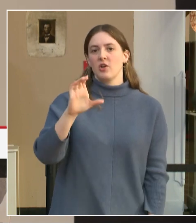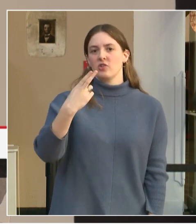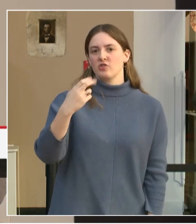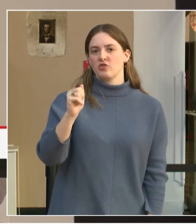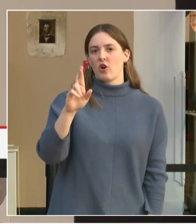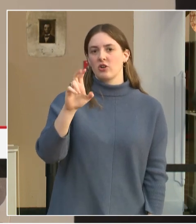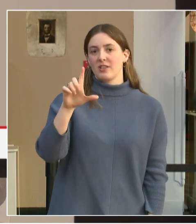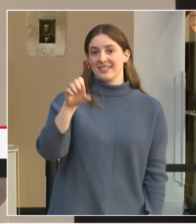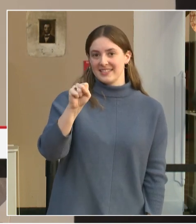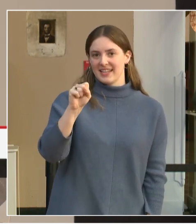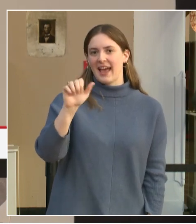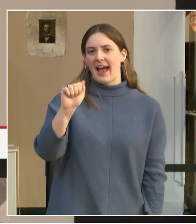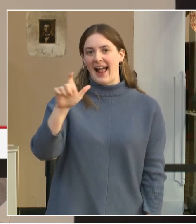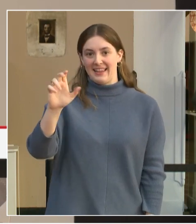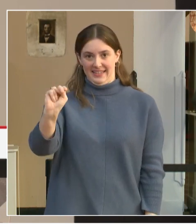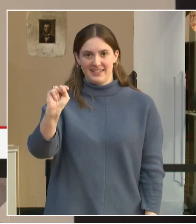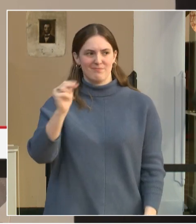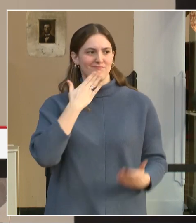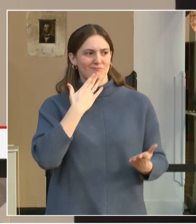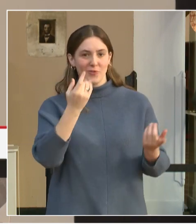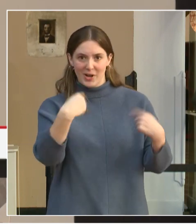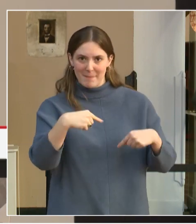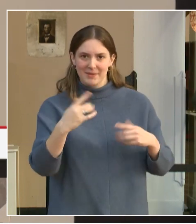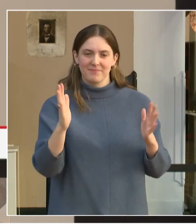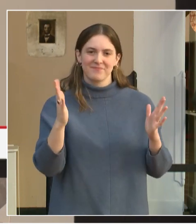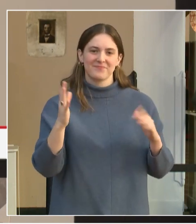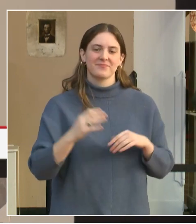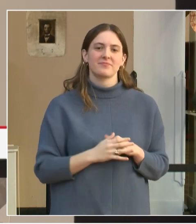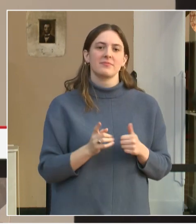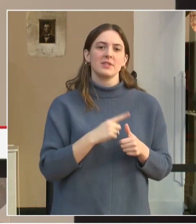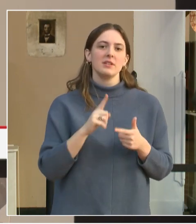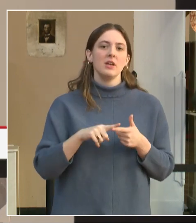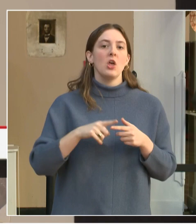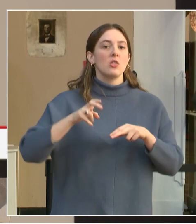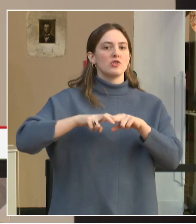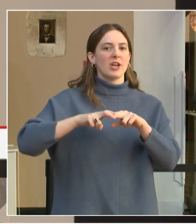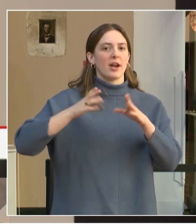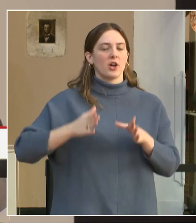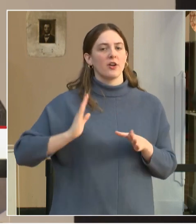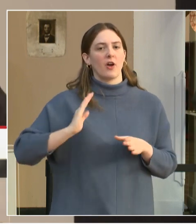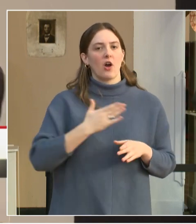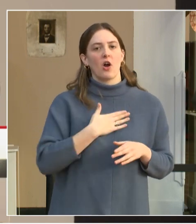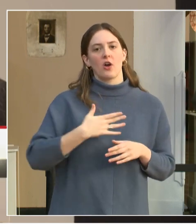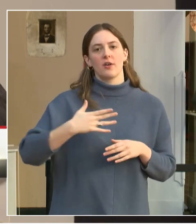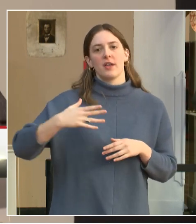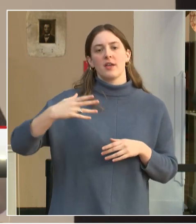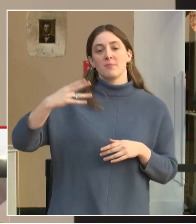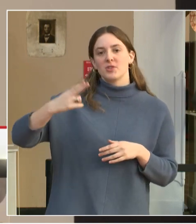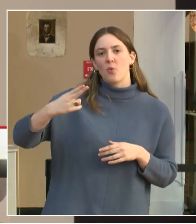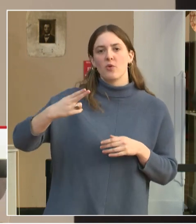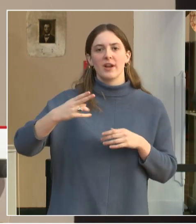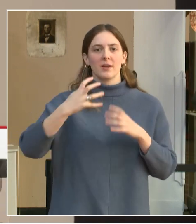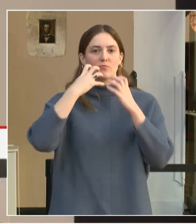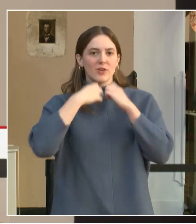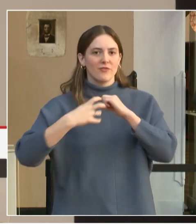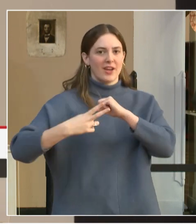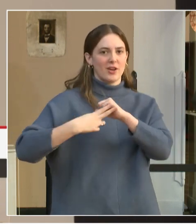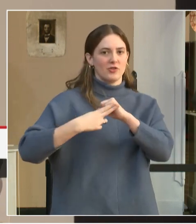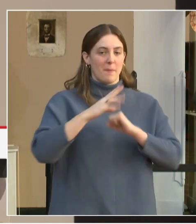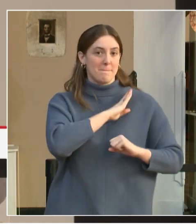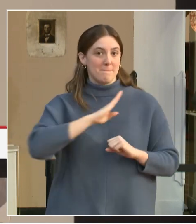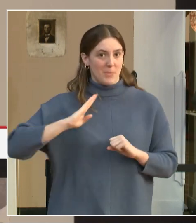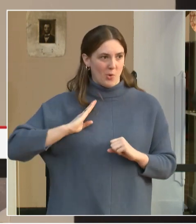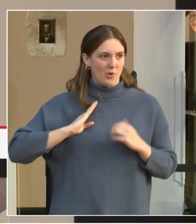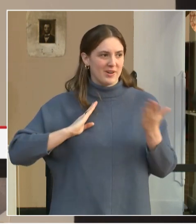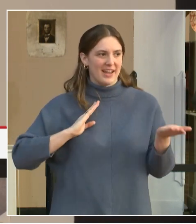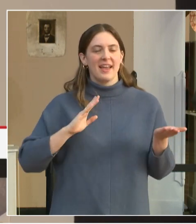of applause. The chair of our Historic Preservation Board, Marnique Keith. Please give Chair Marnique